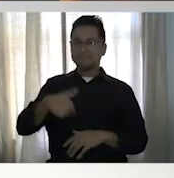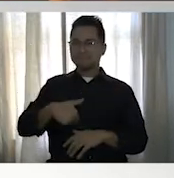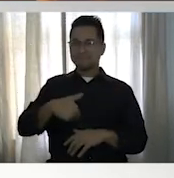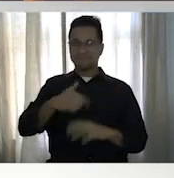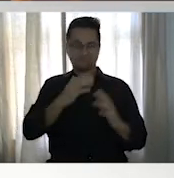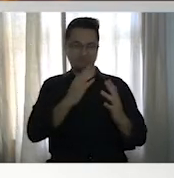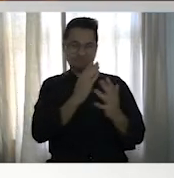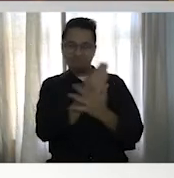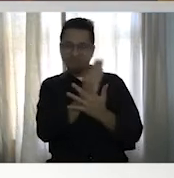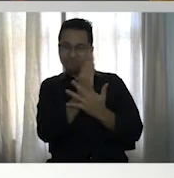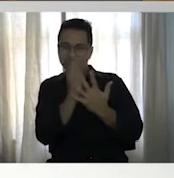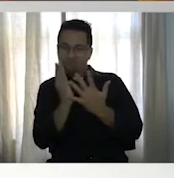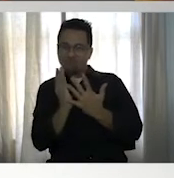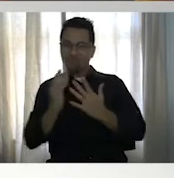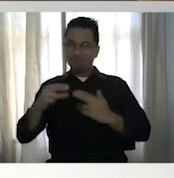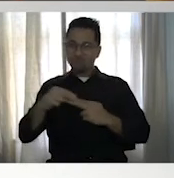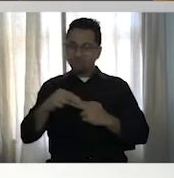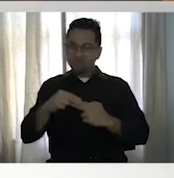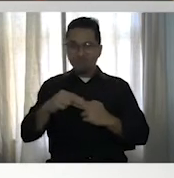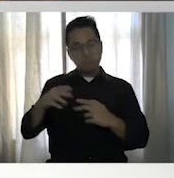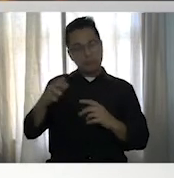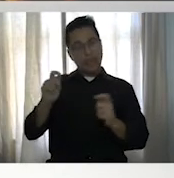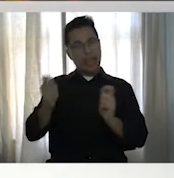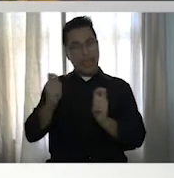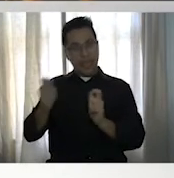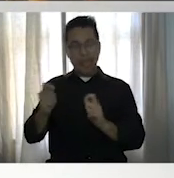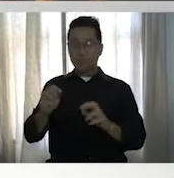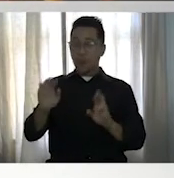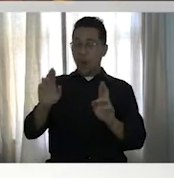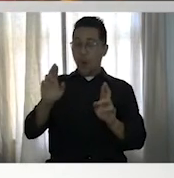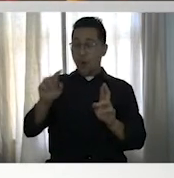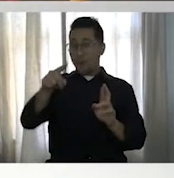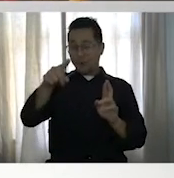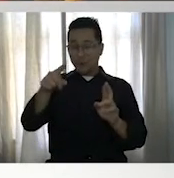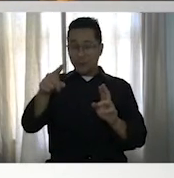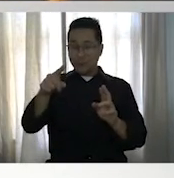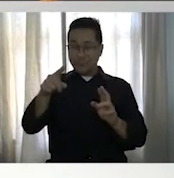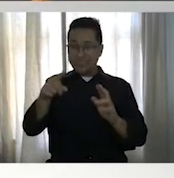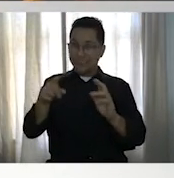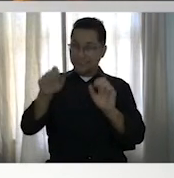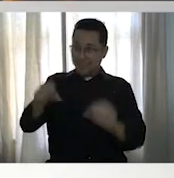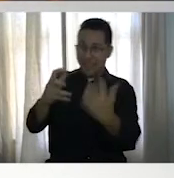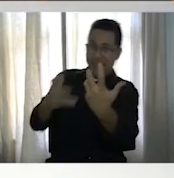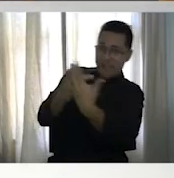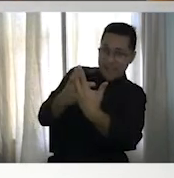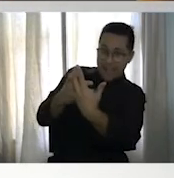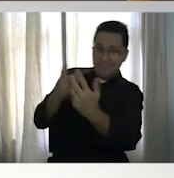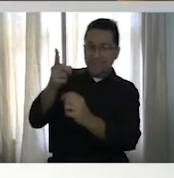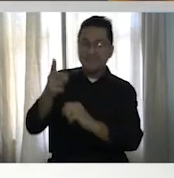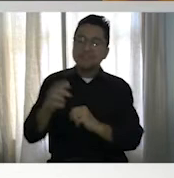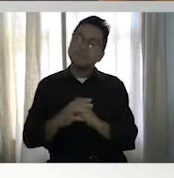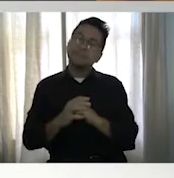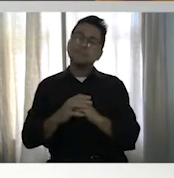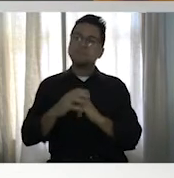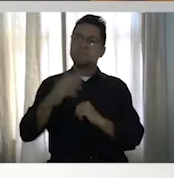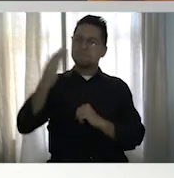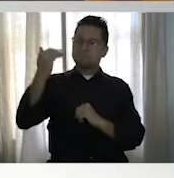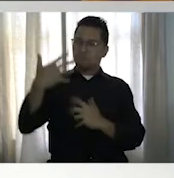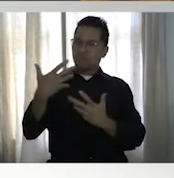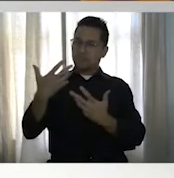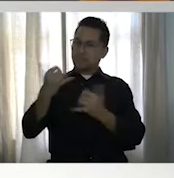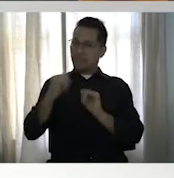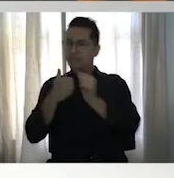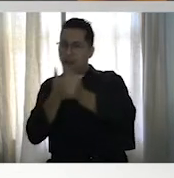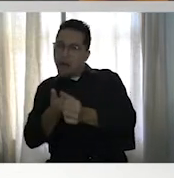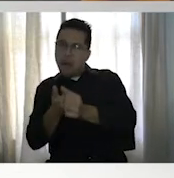of the slides, so we're hoping that you'll be flexible and bend your brain. but we kind of want you to follow us here